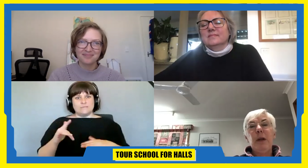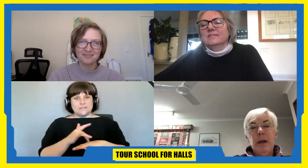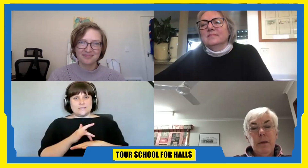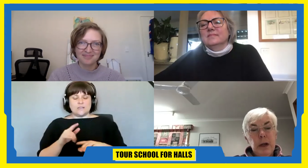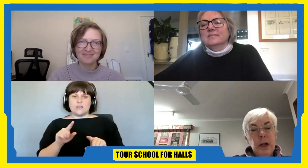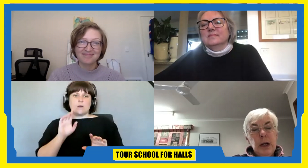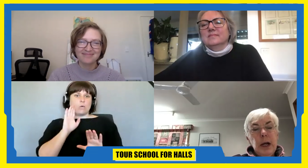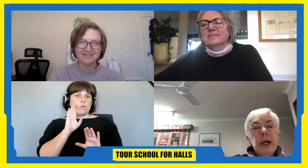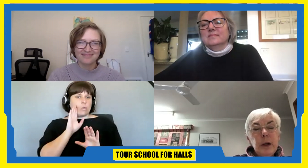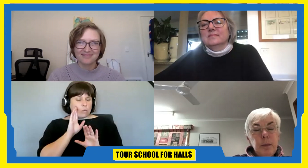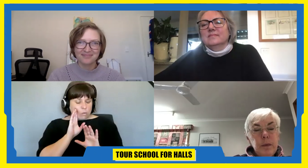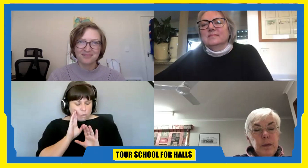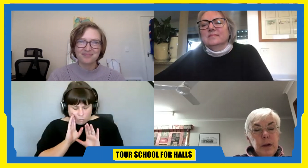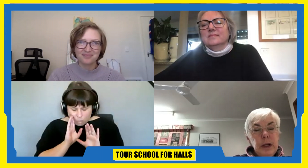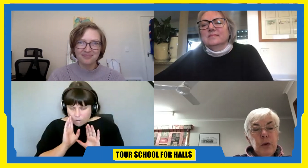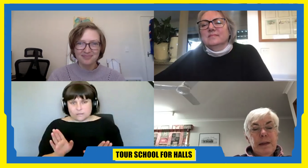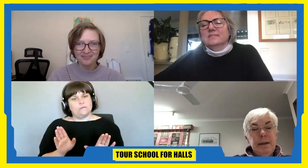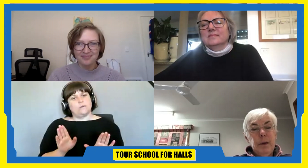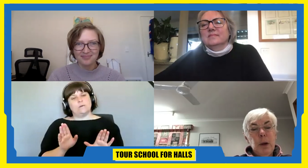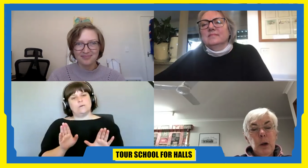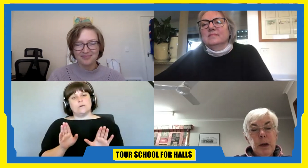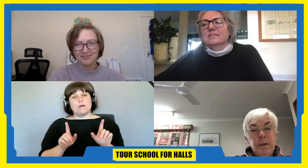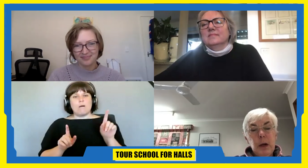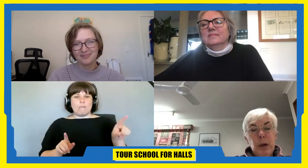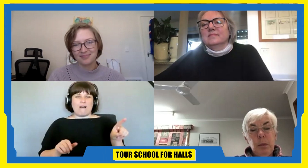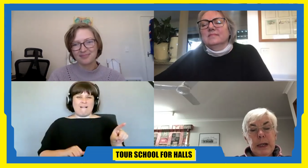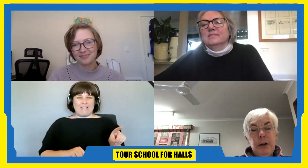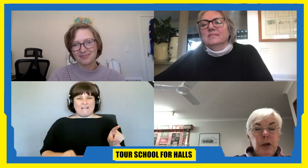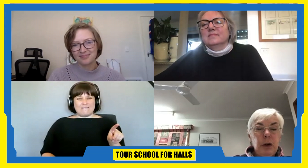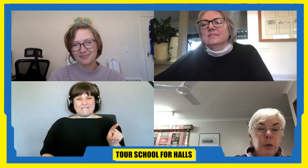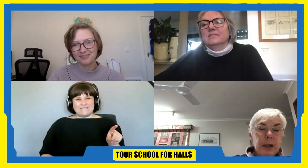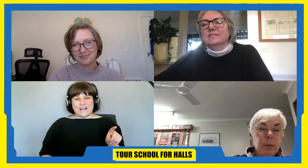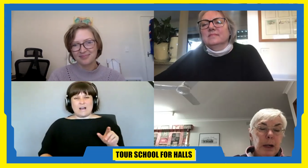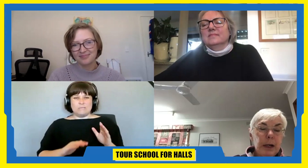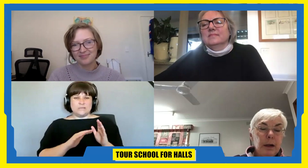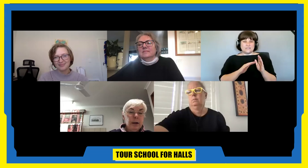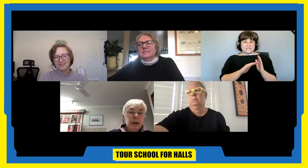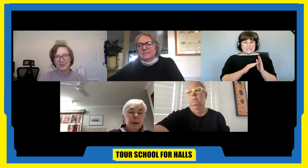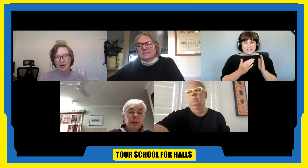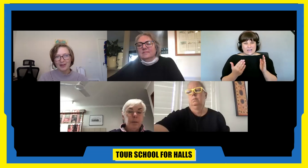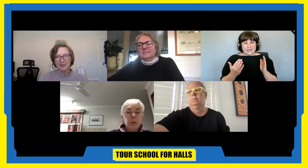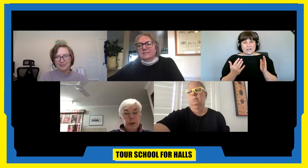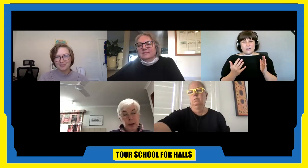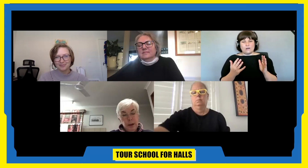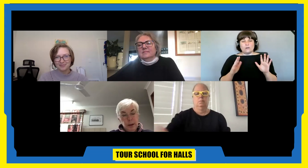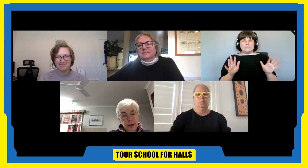them, but they're in recess at the moment, and they'll probably next year do another play.